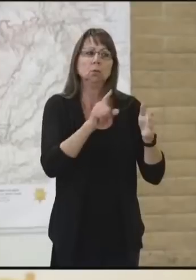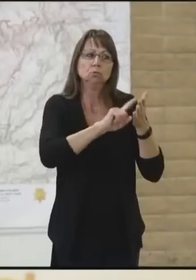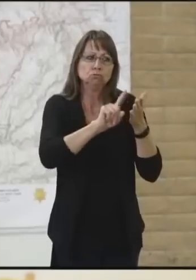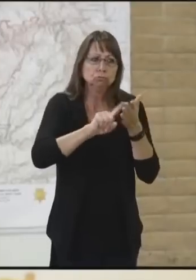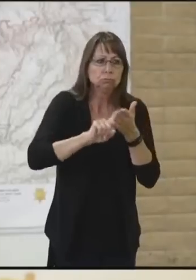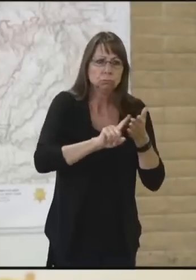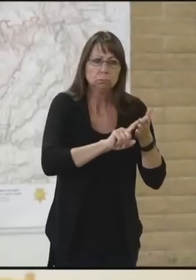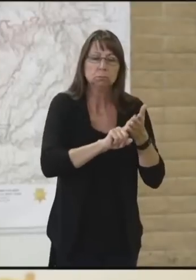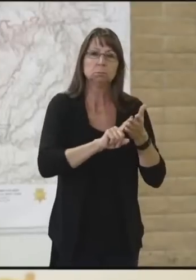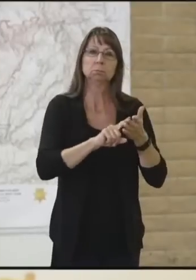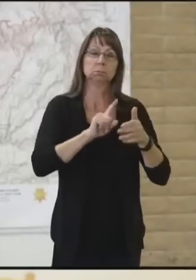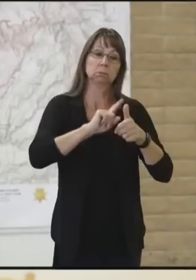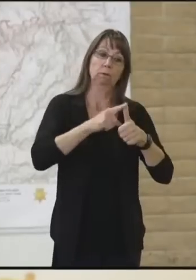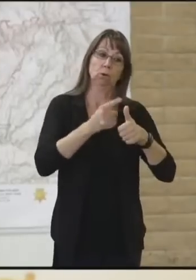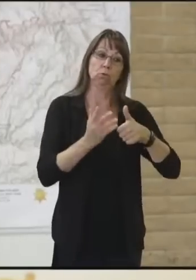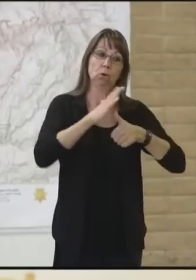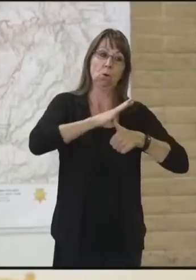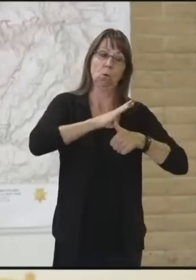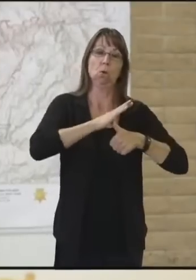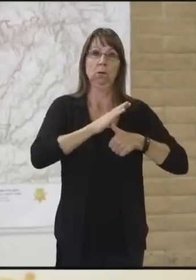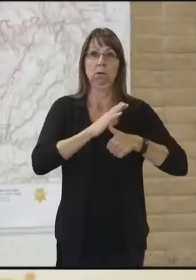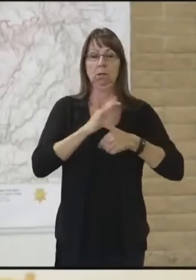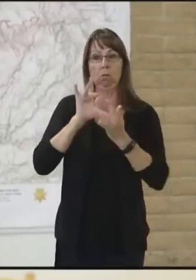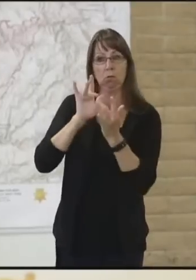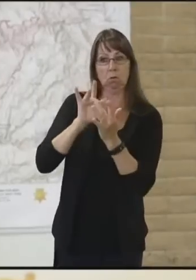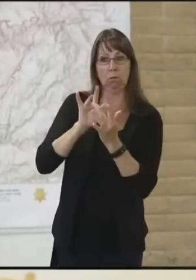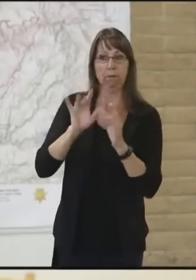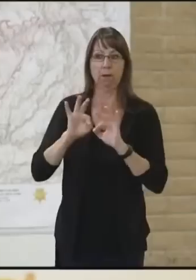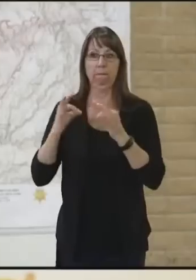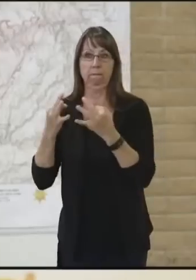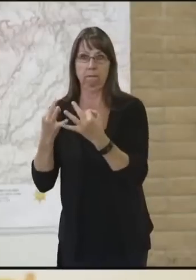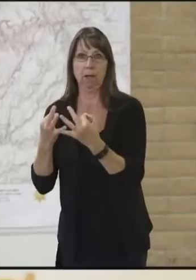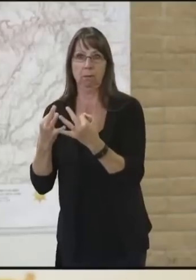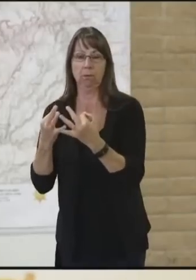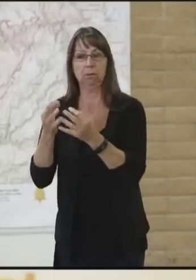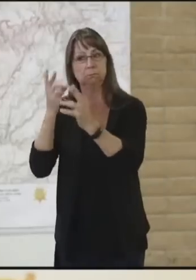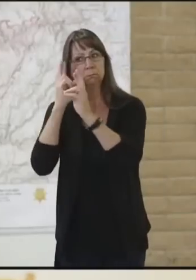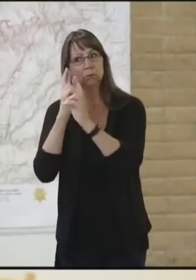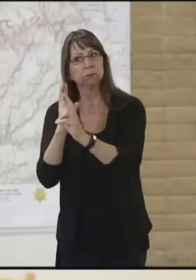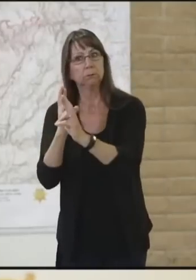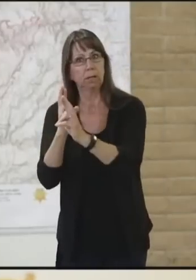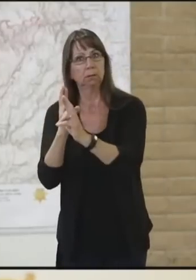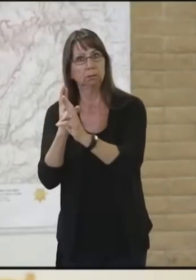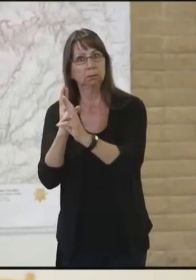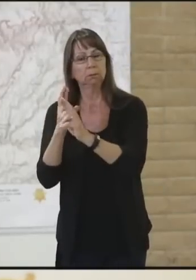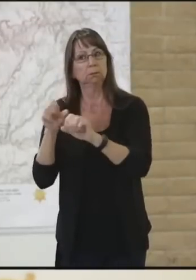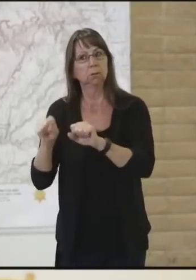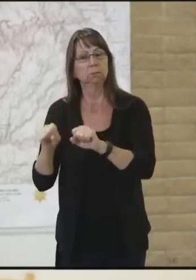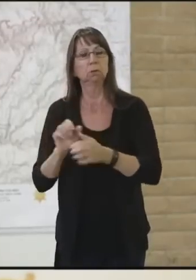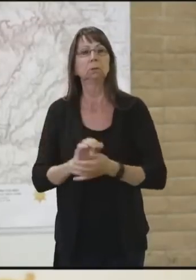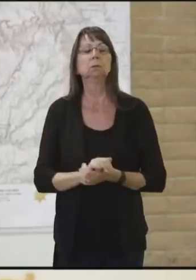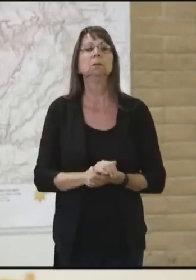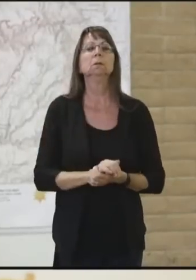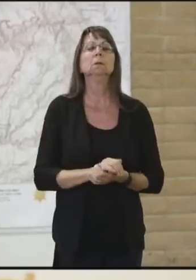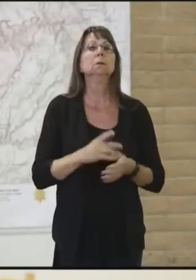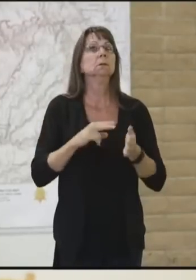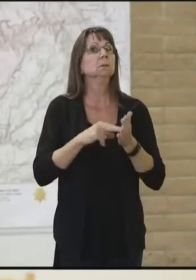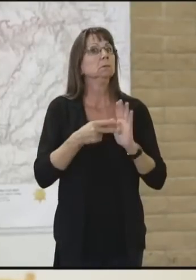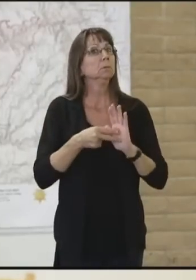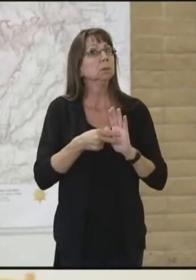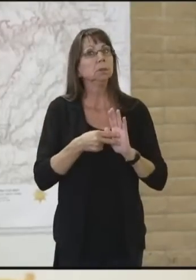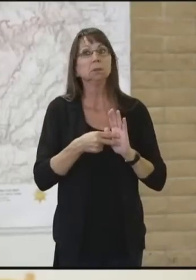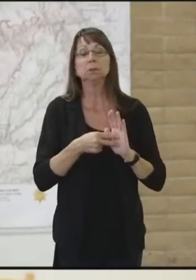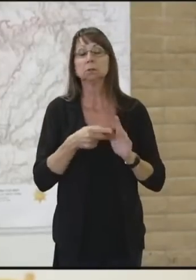next of kin is done in as most respectful manner as we can do it. Due to that, we won't be releasing